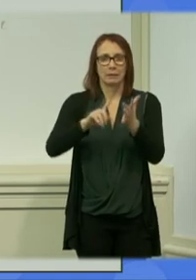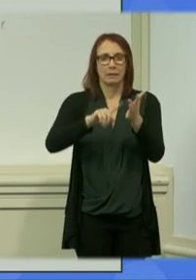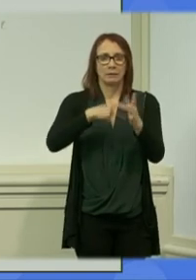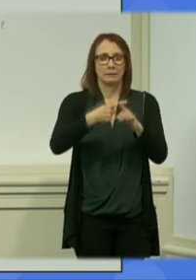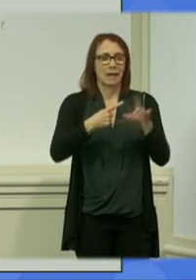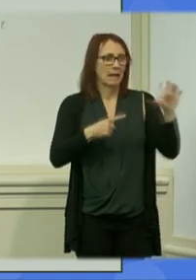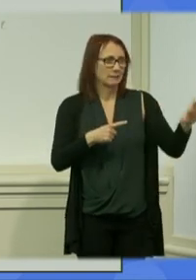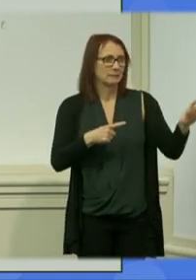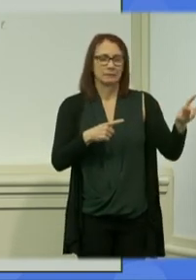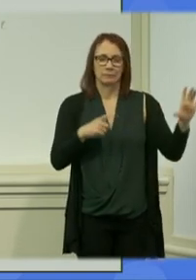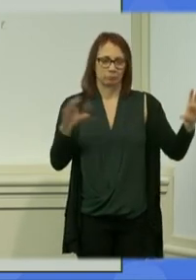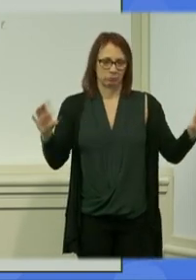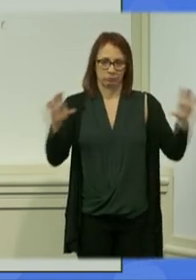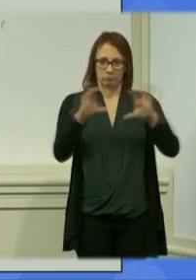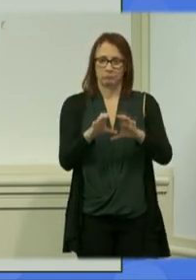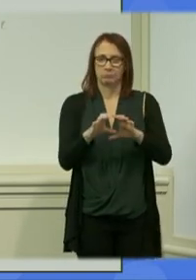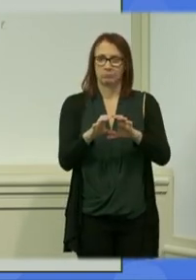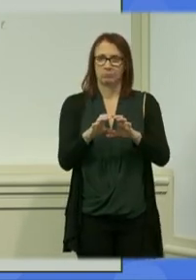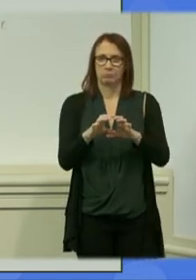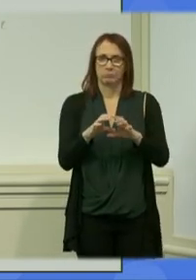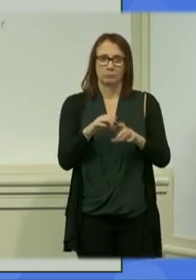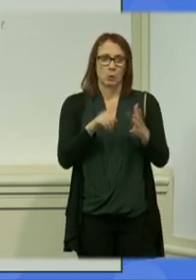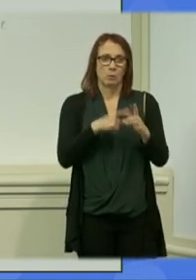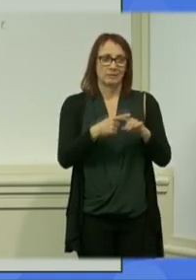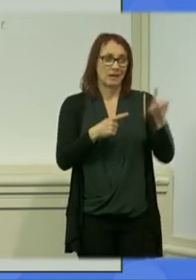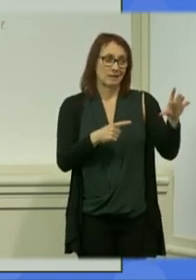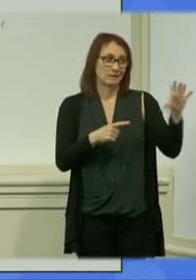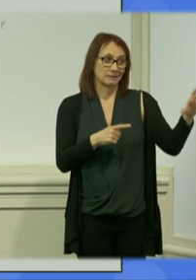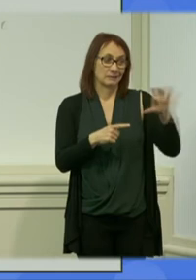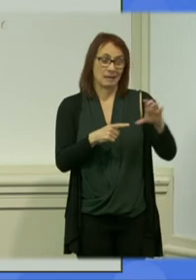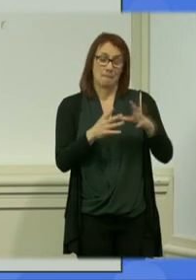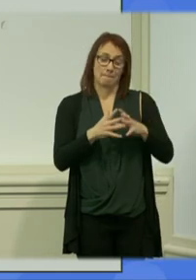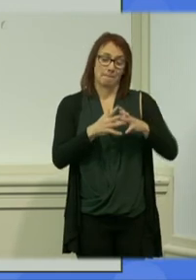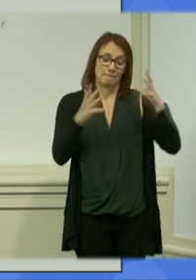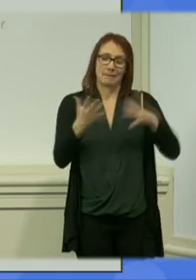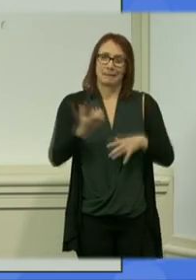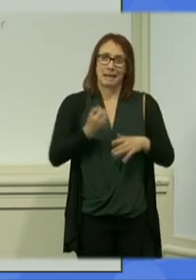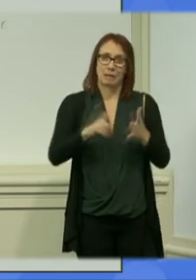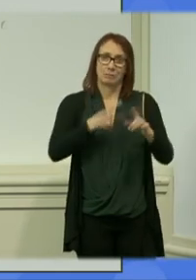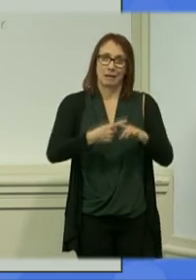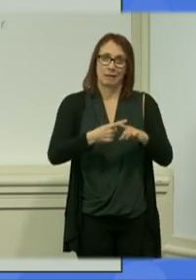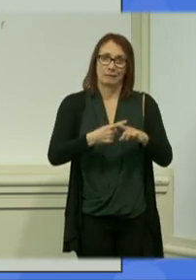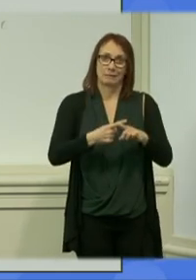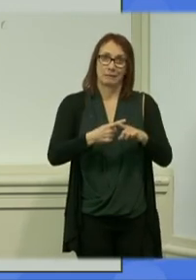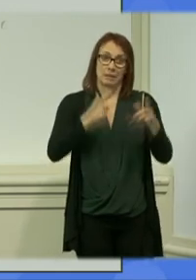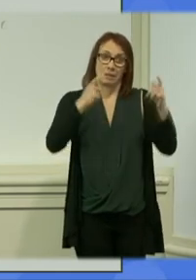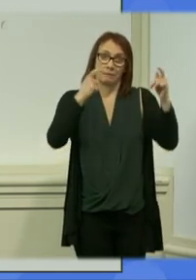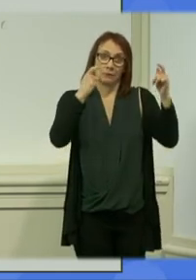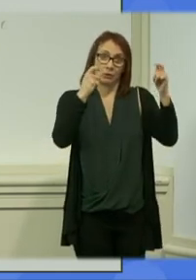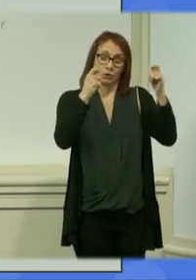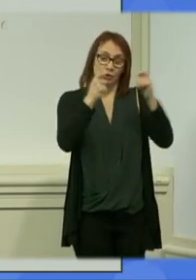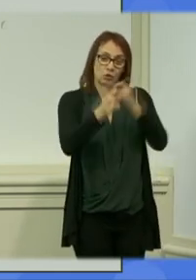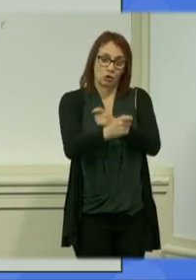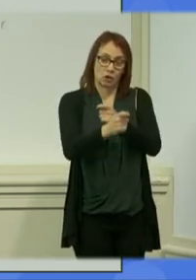So there you have tax. The biggest lever is the income tax. If you start changing your income tax, you end up